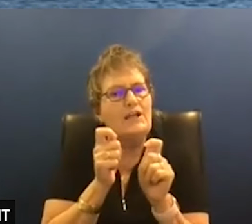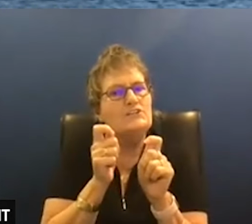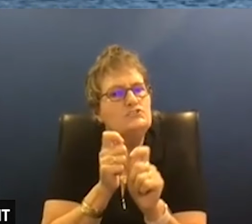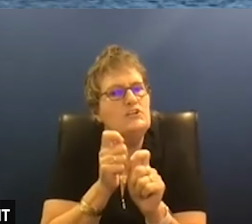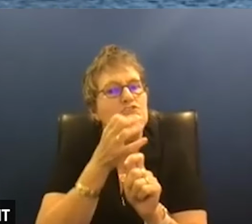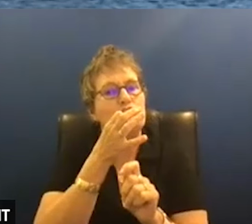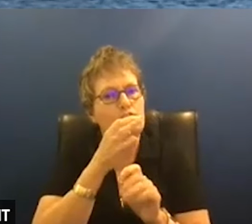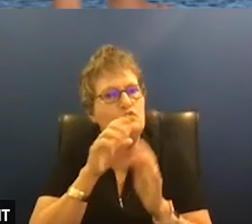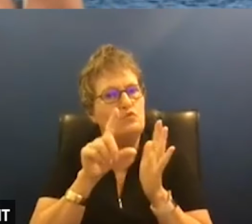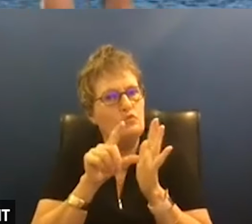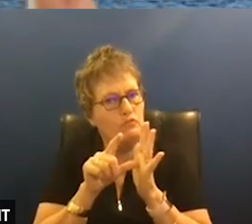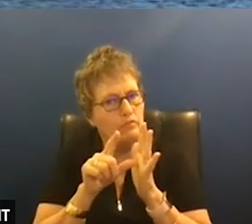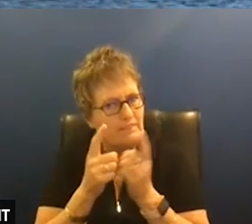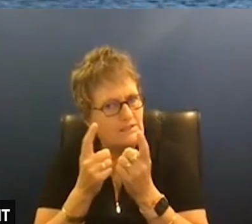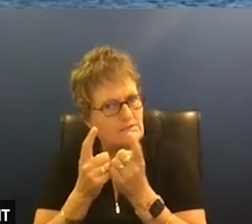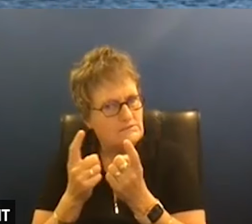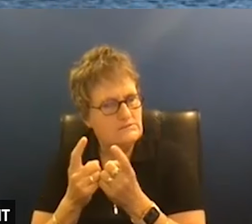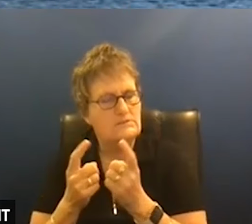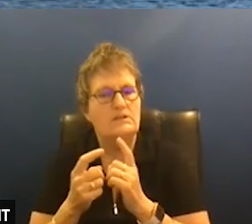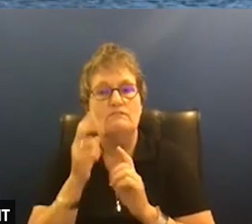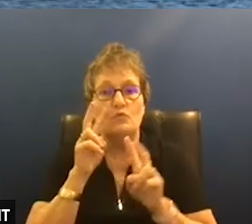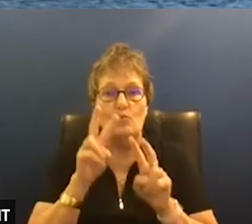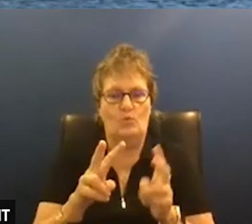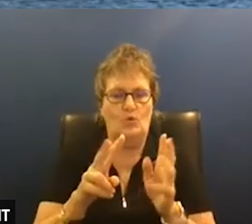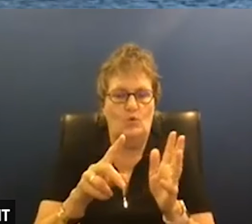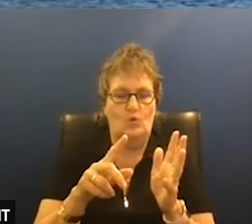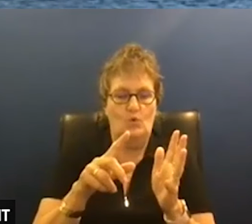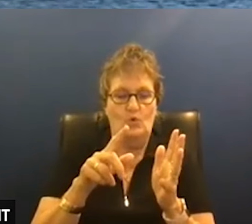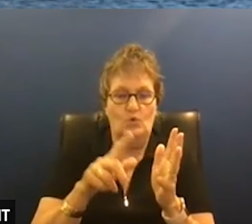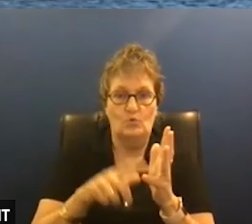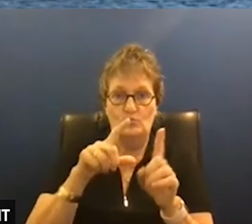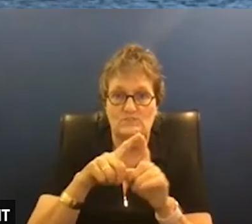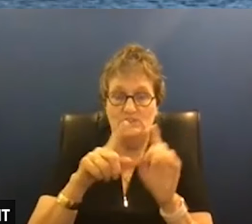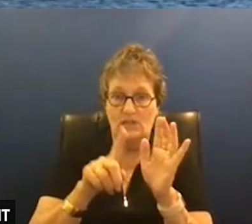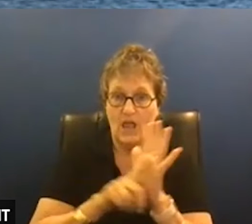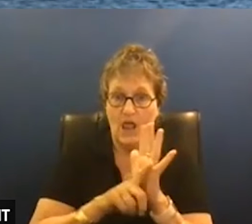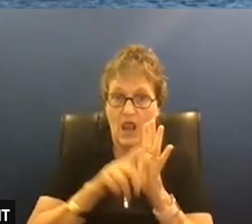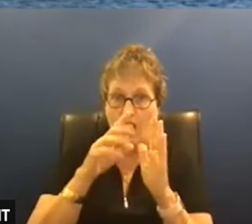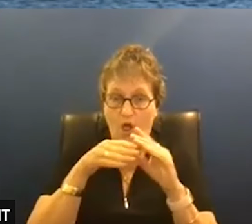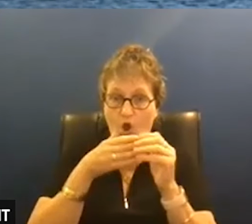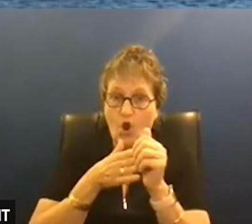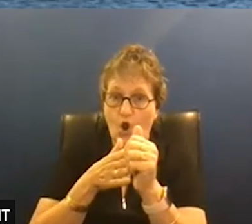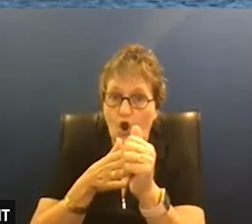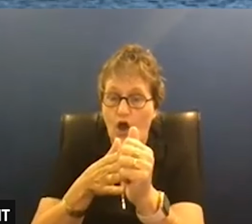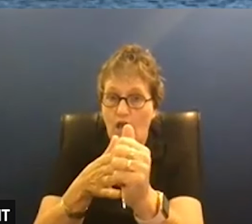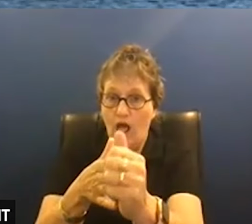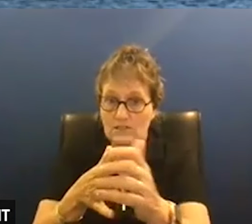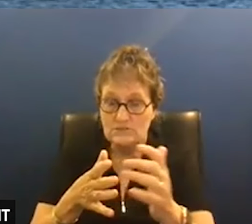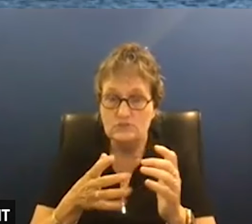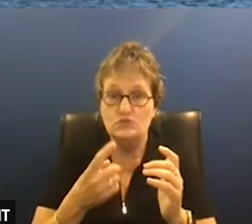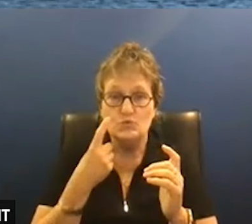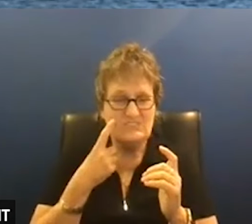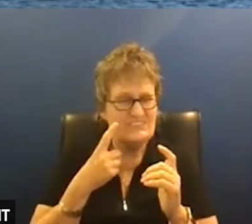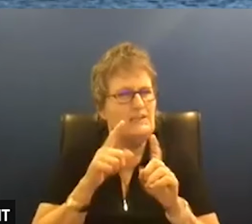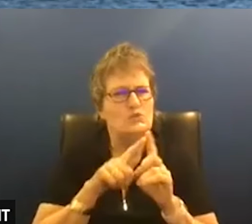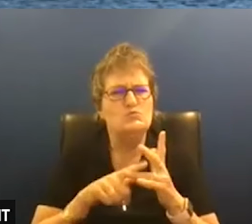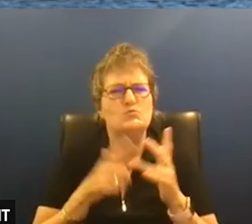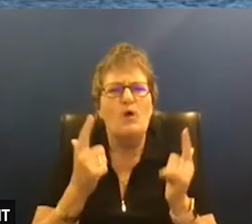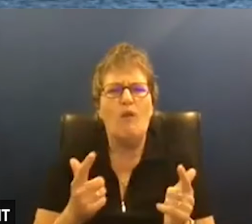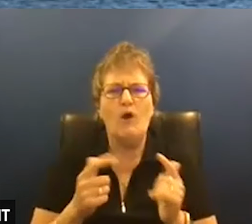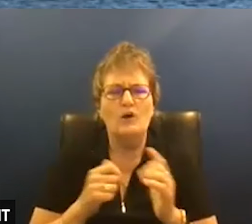I think if you look at our UDL guidelines, just kind of a checklist in the back, you'll see that you're already doing a lot of it. It's